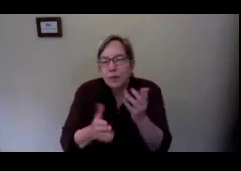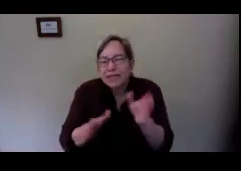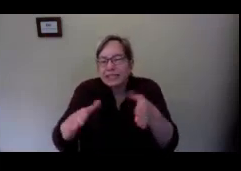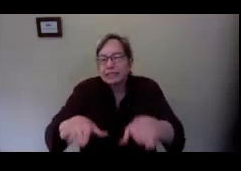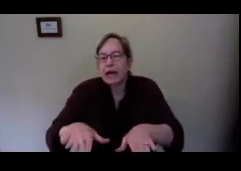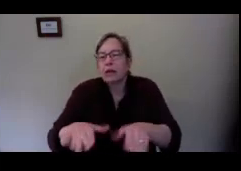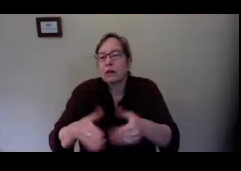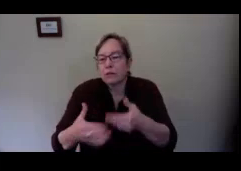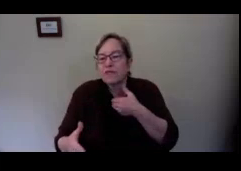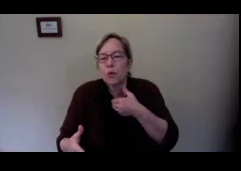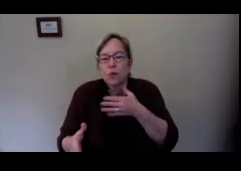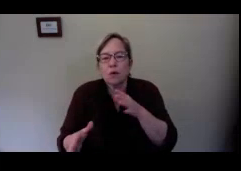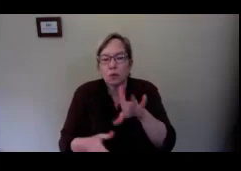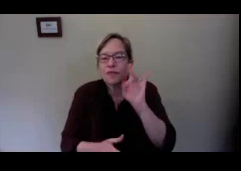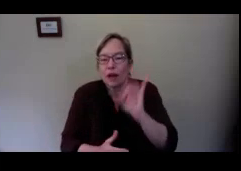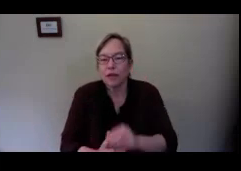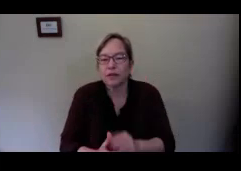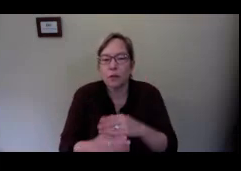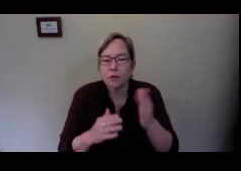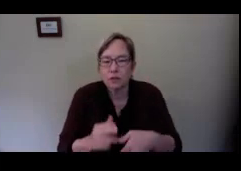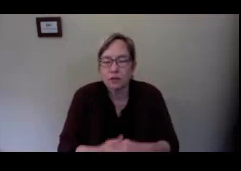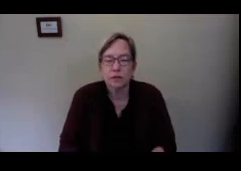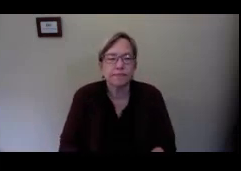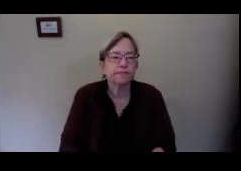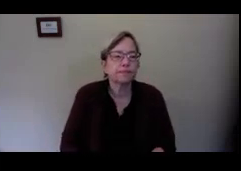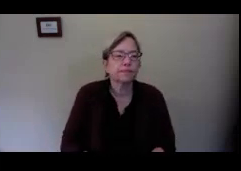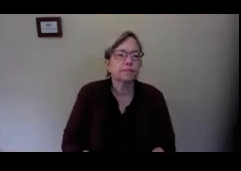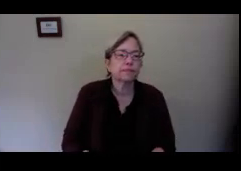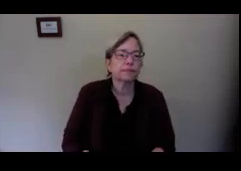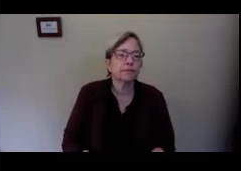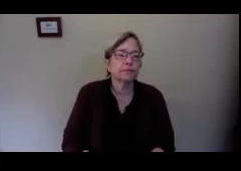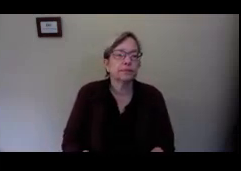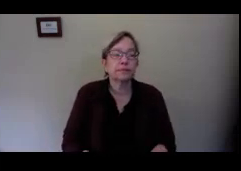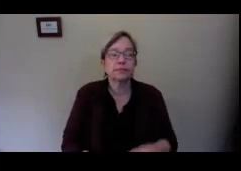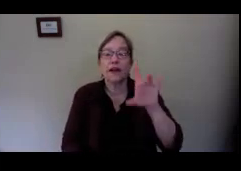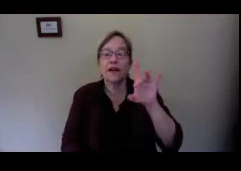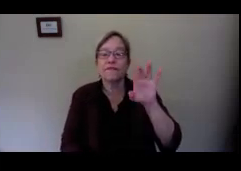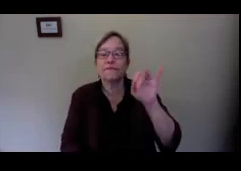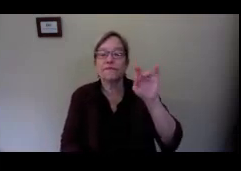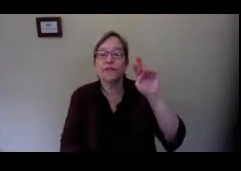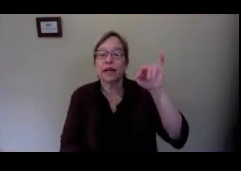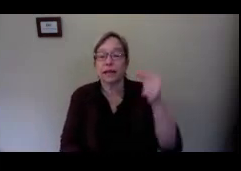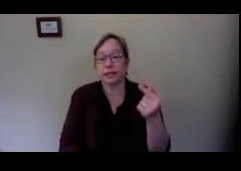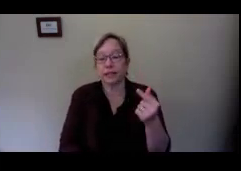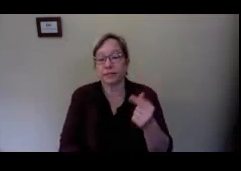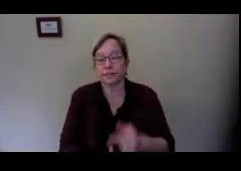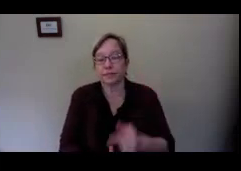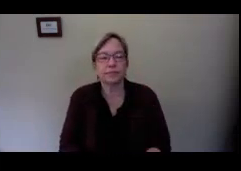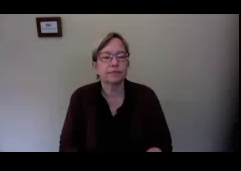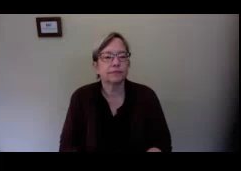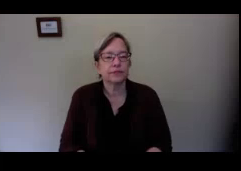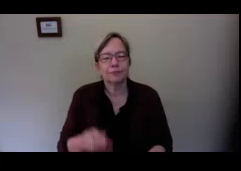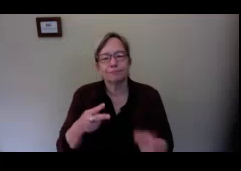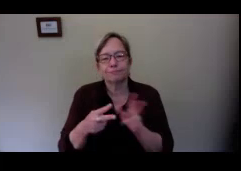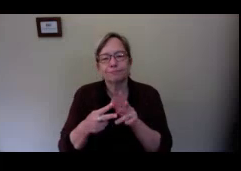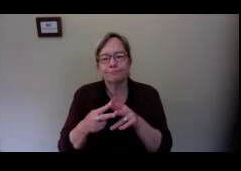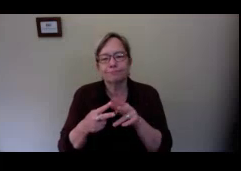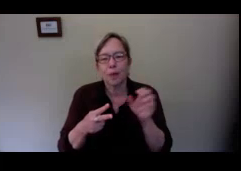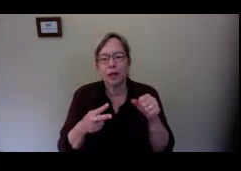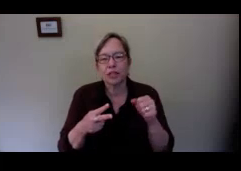before a finding. Next slide. So the finding, there are two